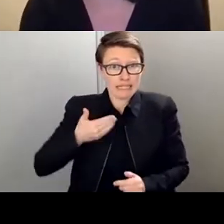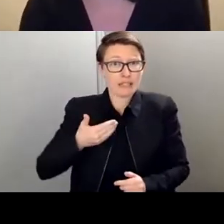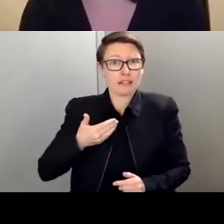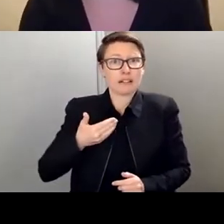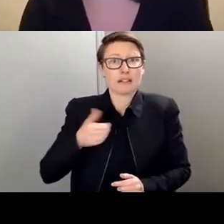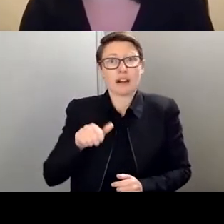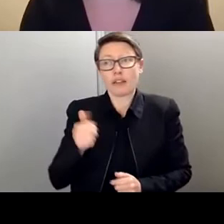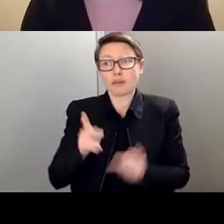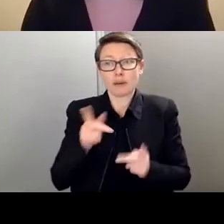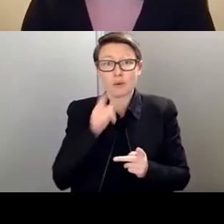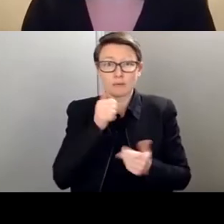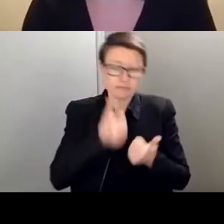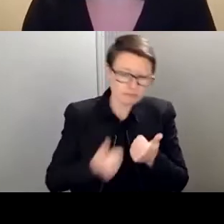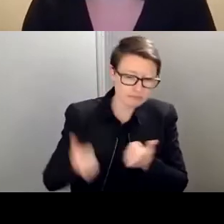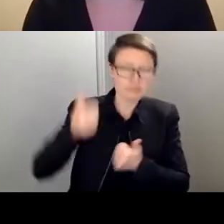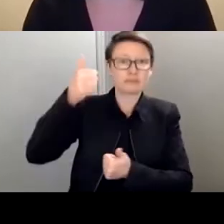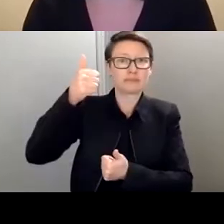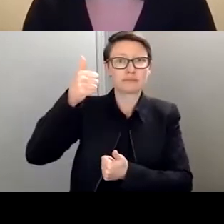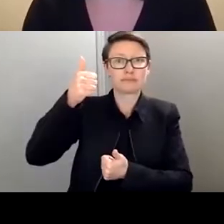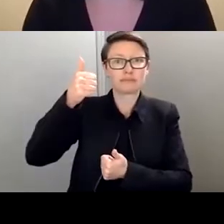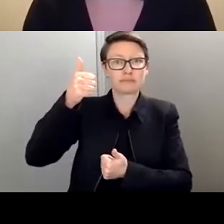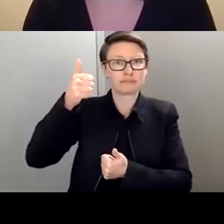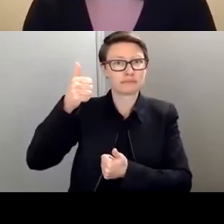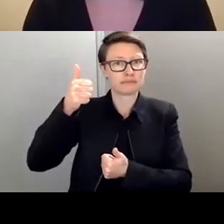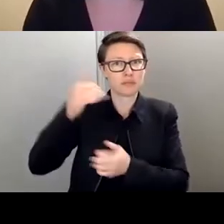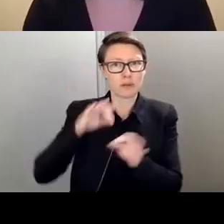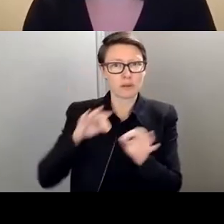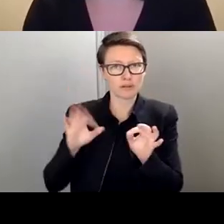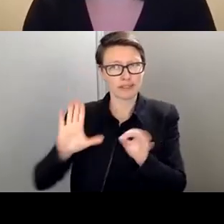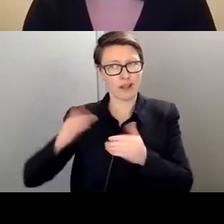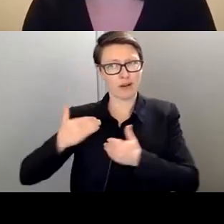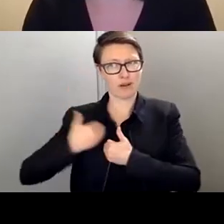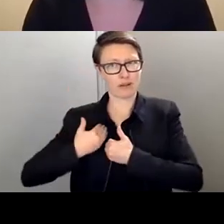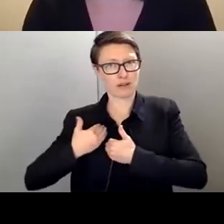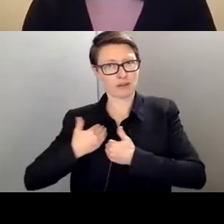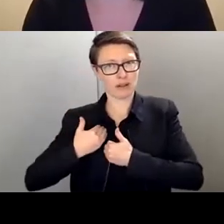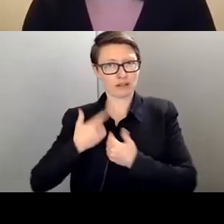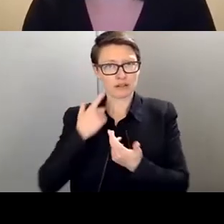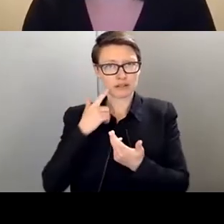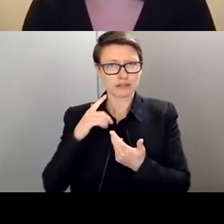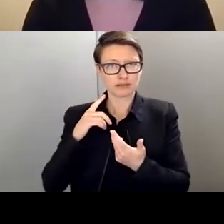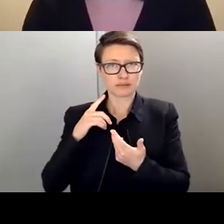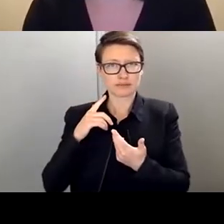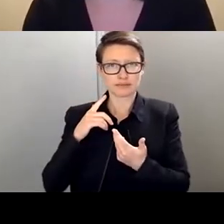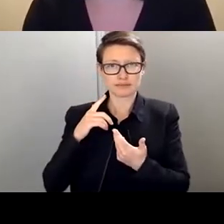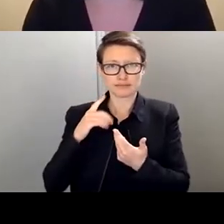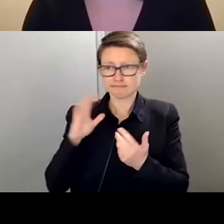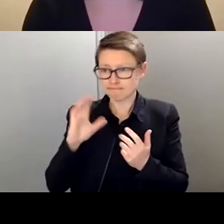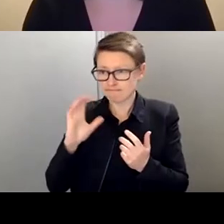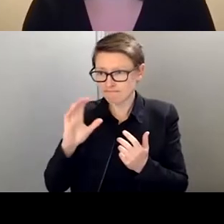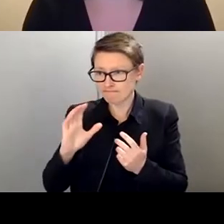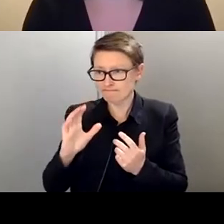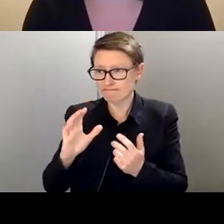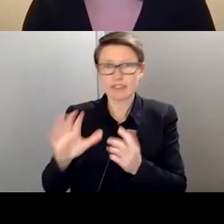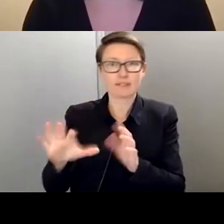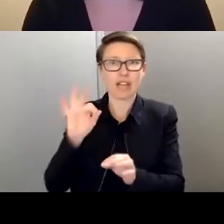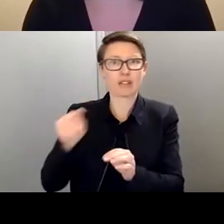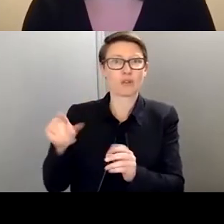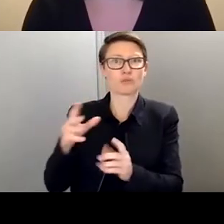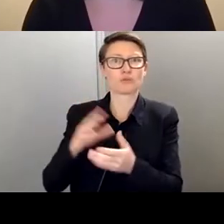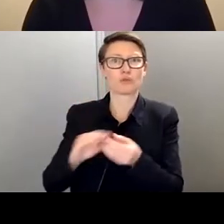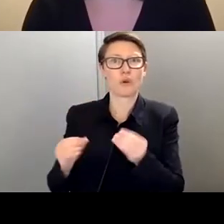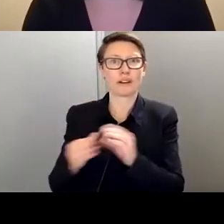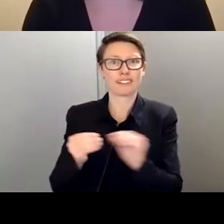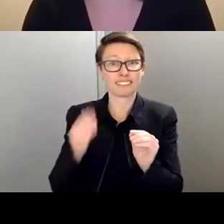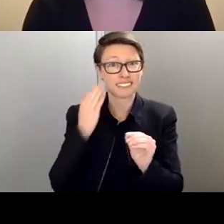for stories that are often not told to make it all the way through the landmine